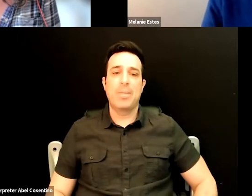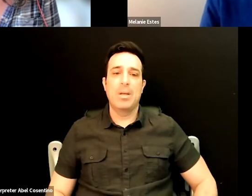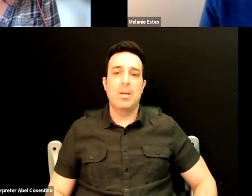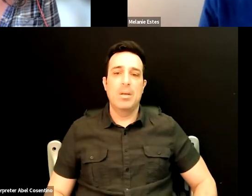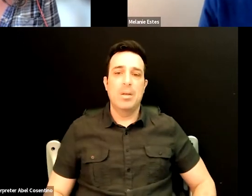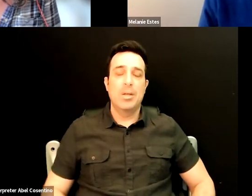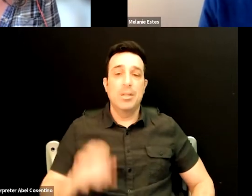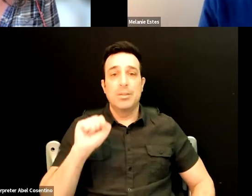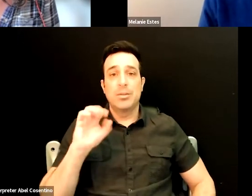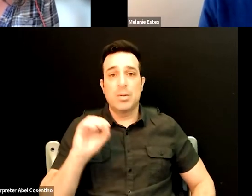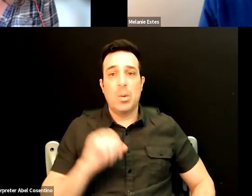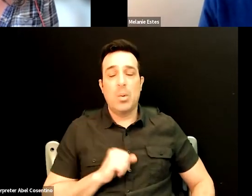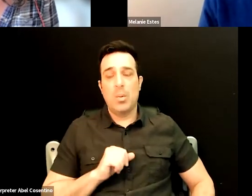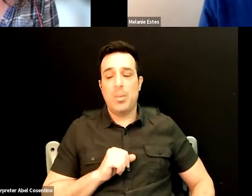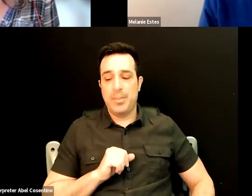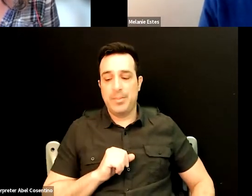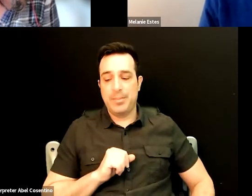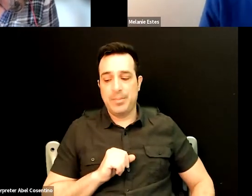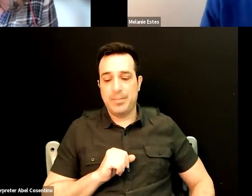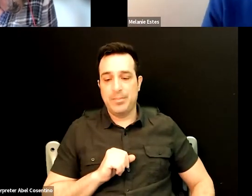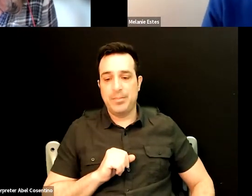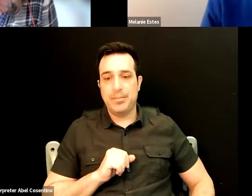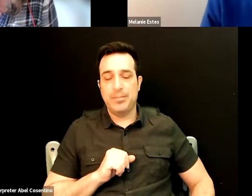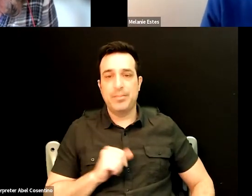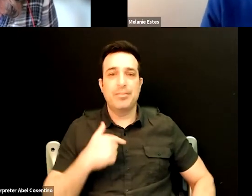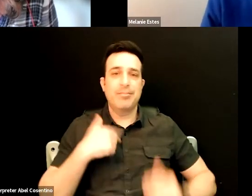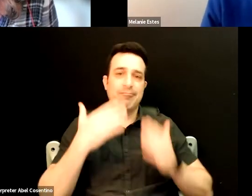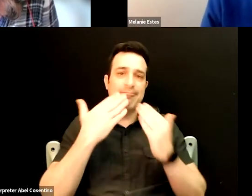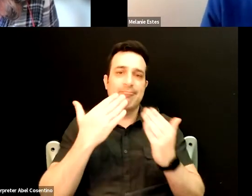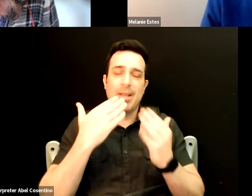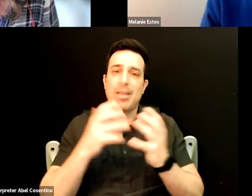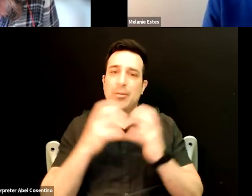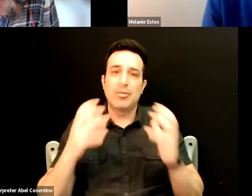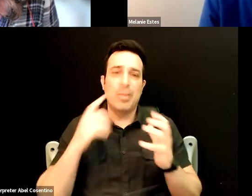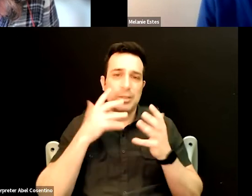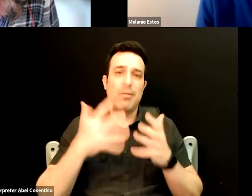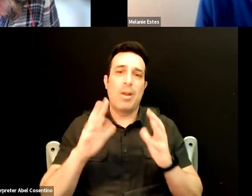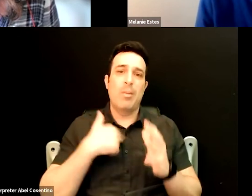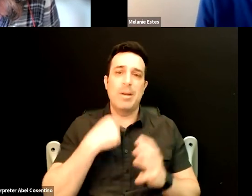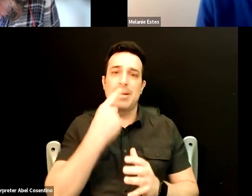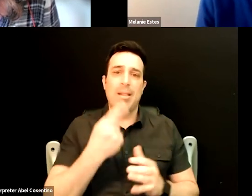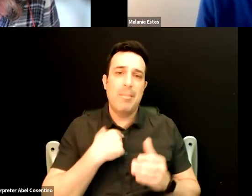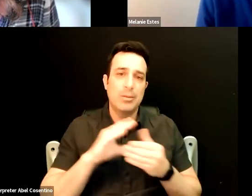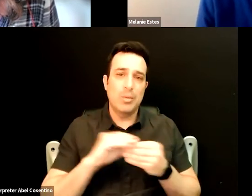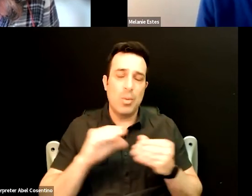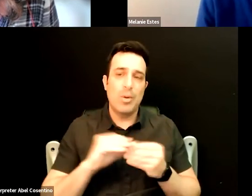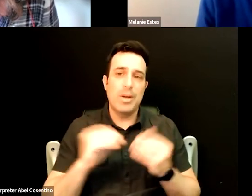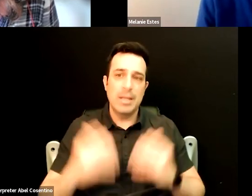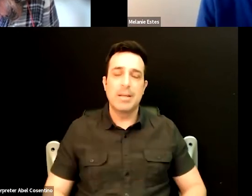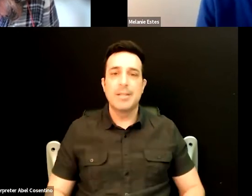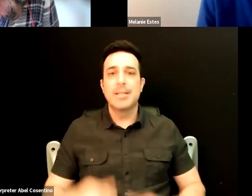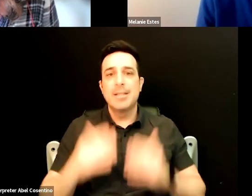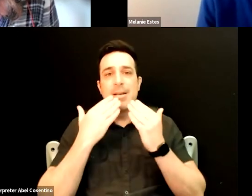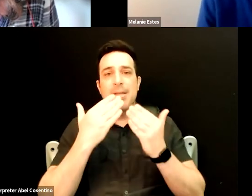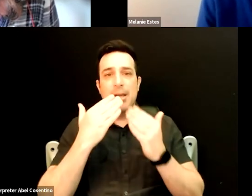So I just thank you so much for allowing me to tell my story, and thank you so